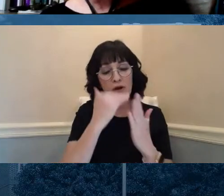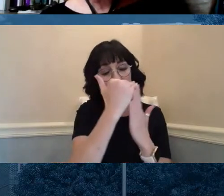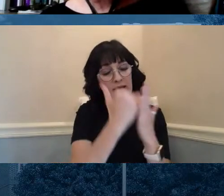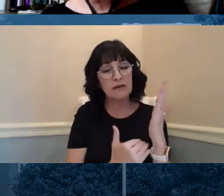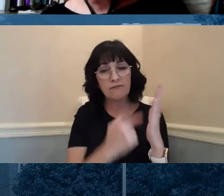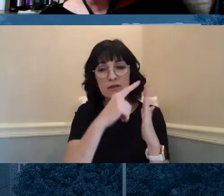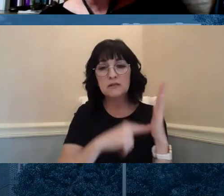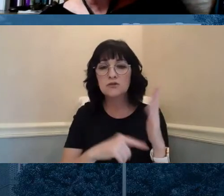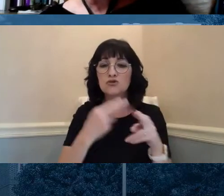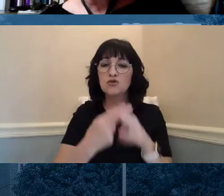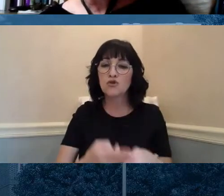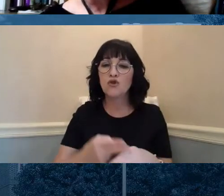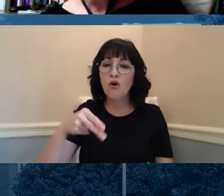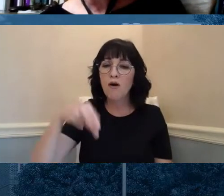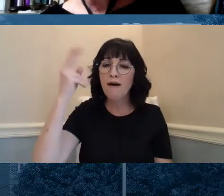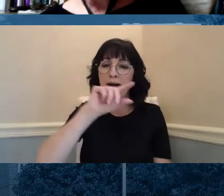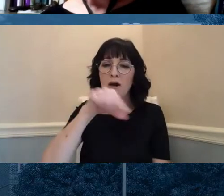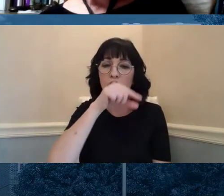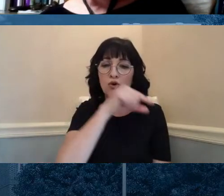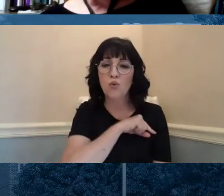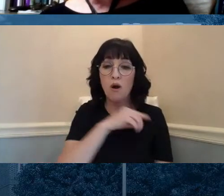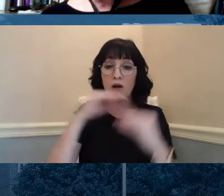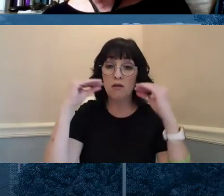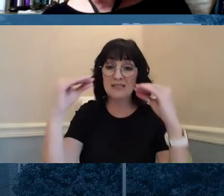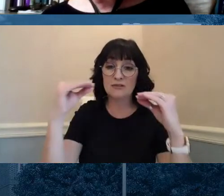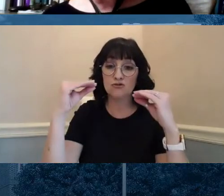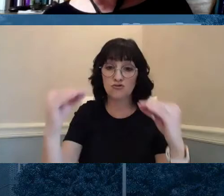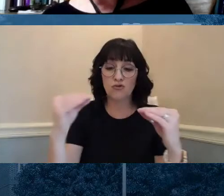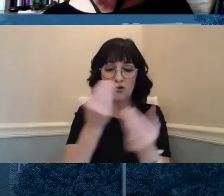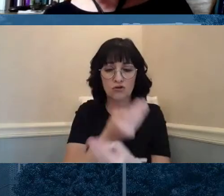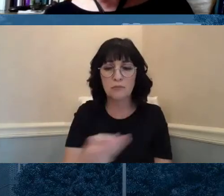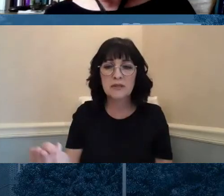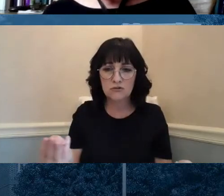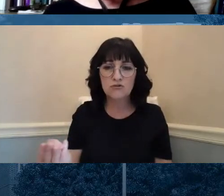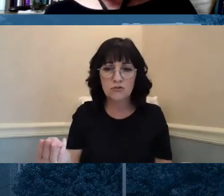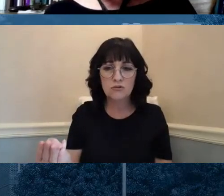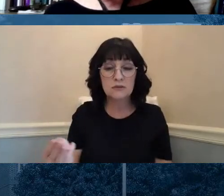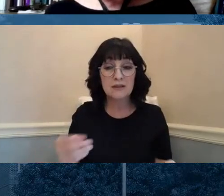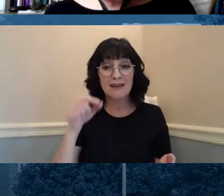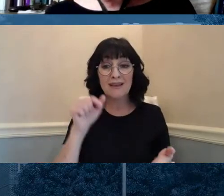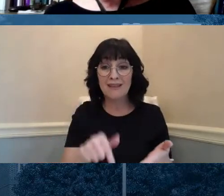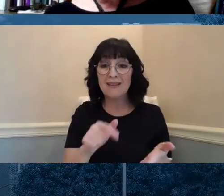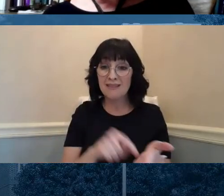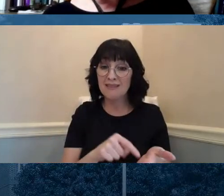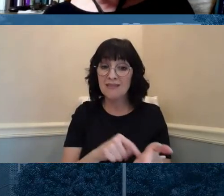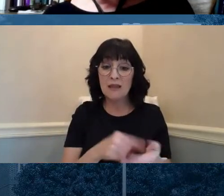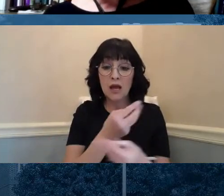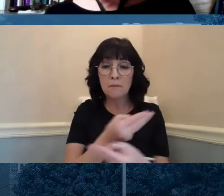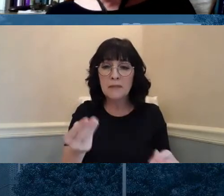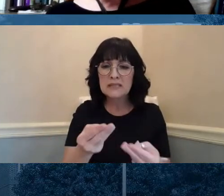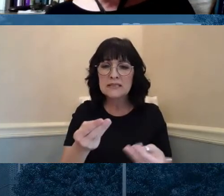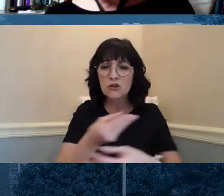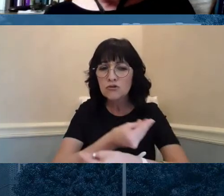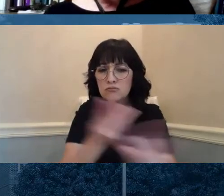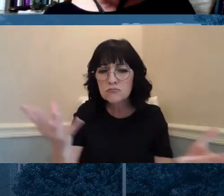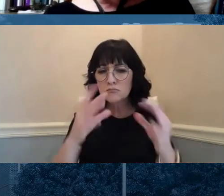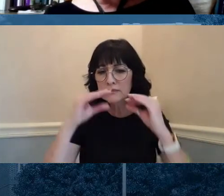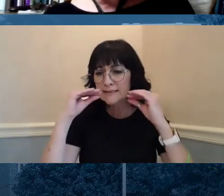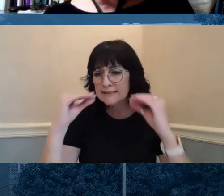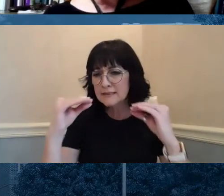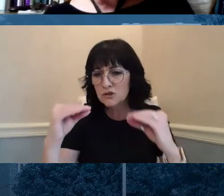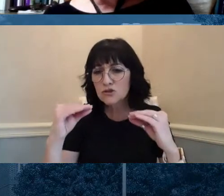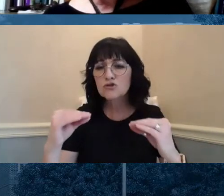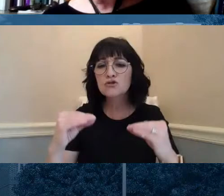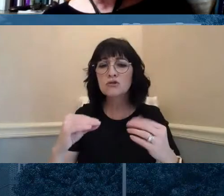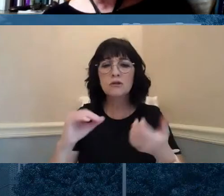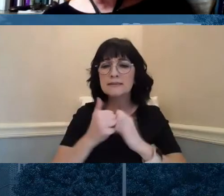quality instructional materials that have been proven to create the greatest increases in proficiency and